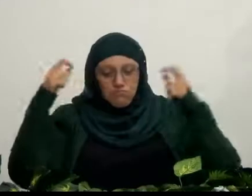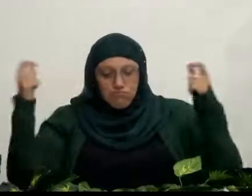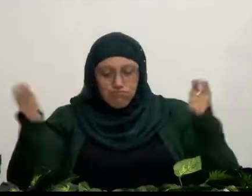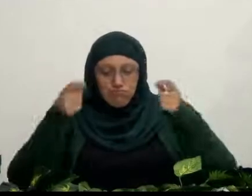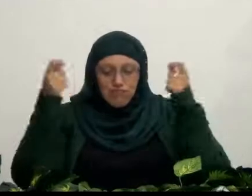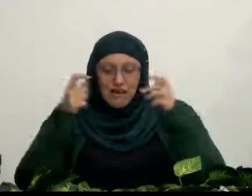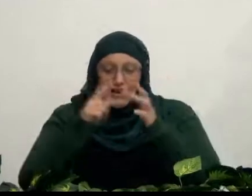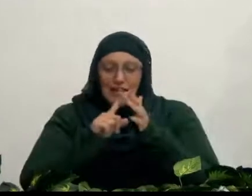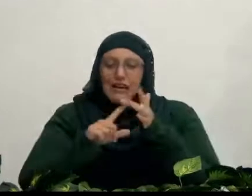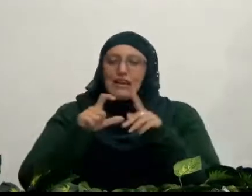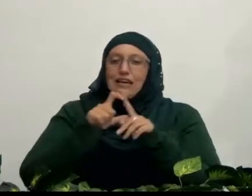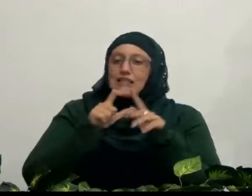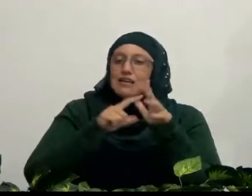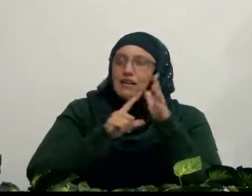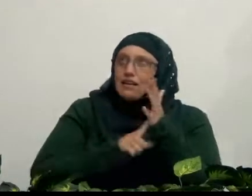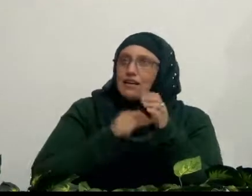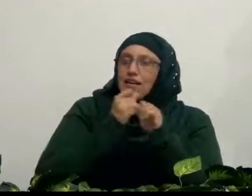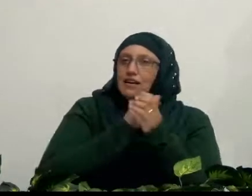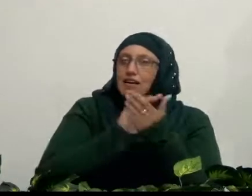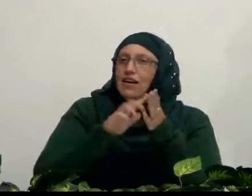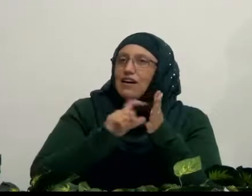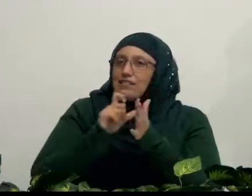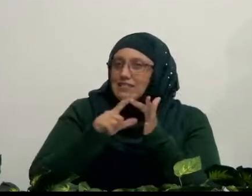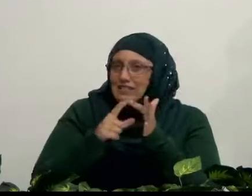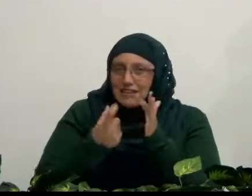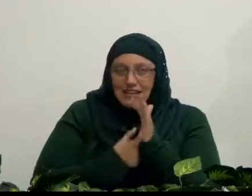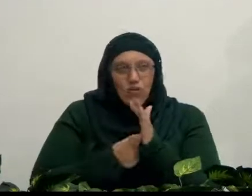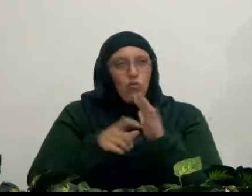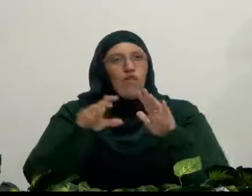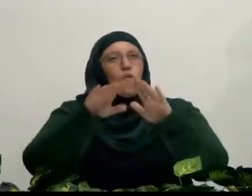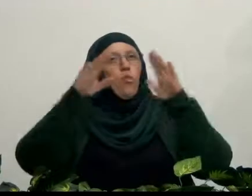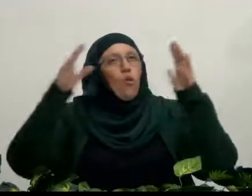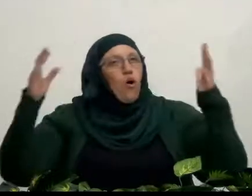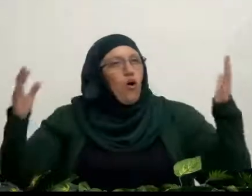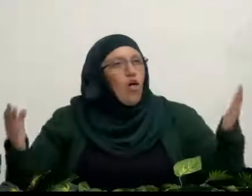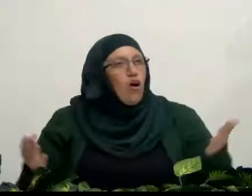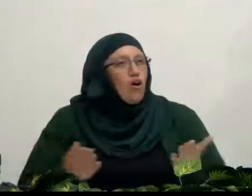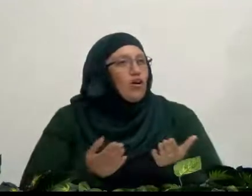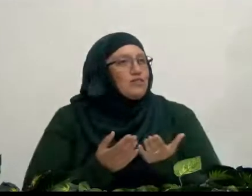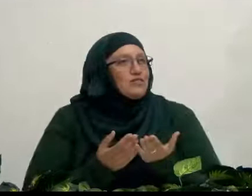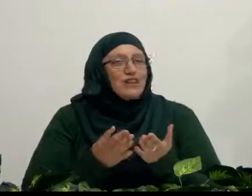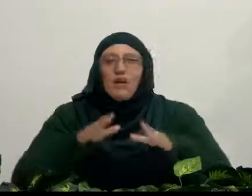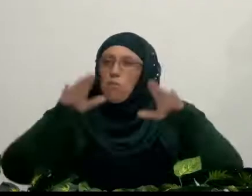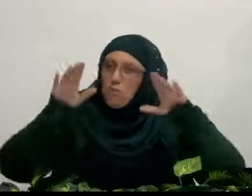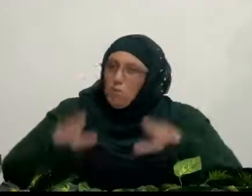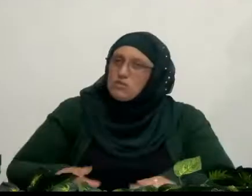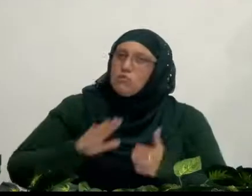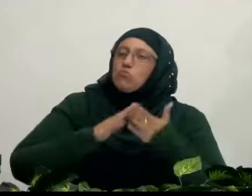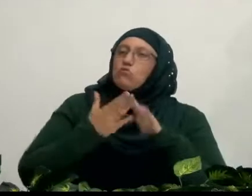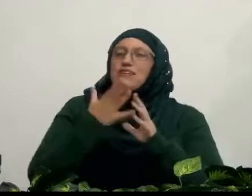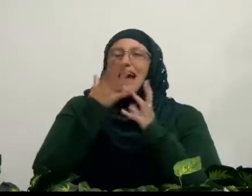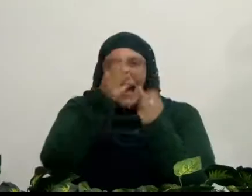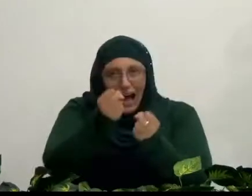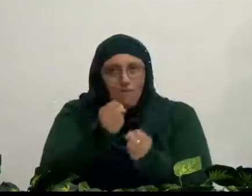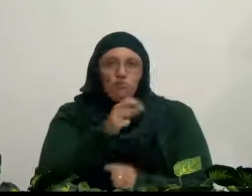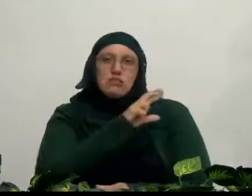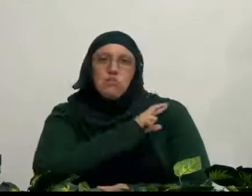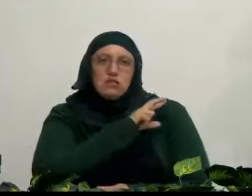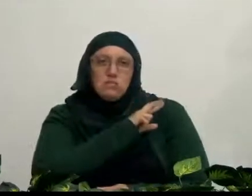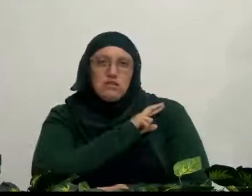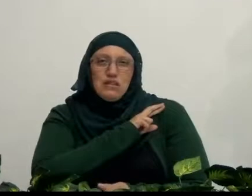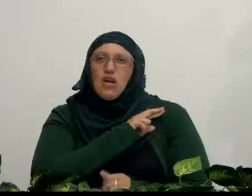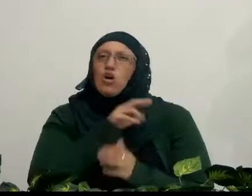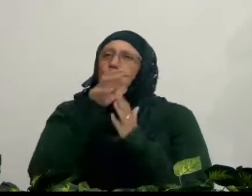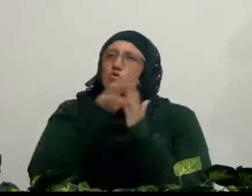Muslim community has an obligation now, according to the words of the Prophet, according to Surah Al-Hujurat, ayah number